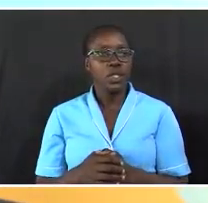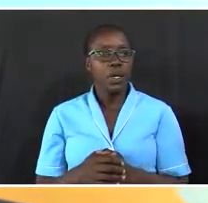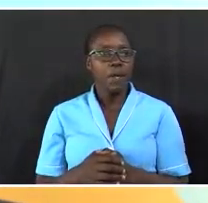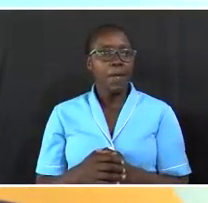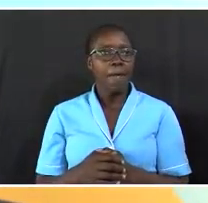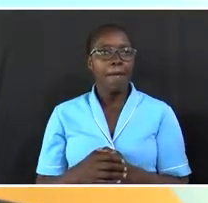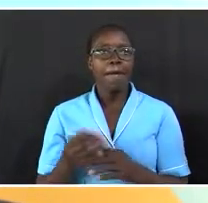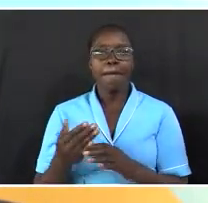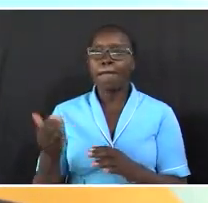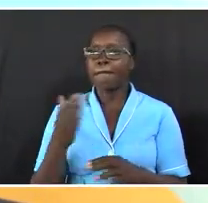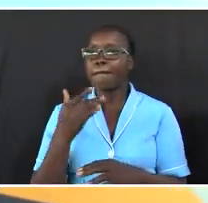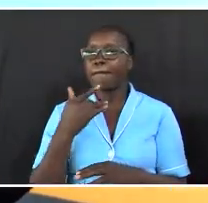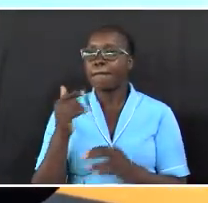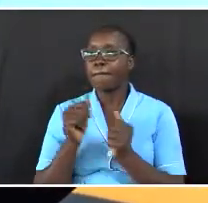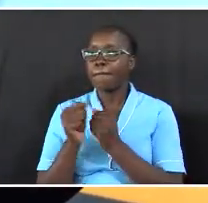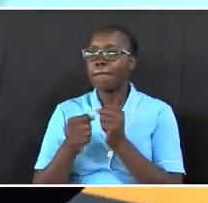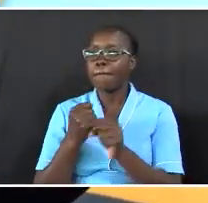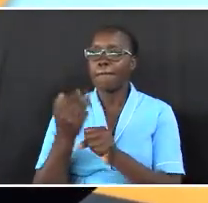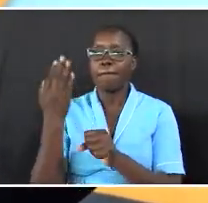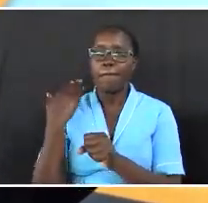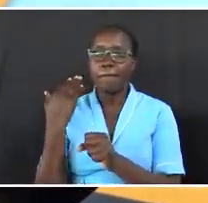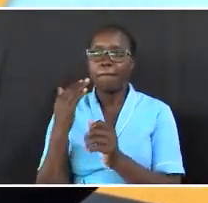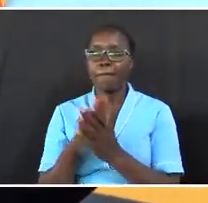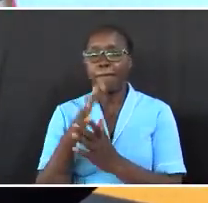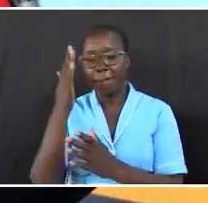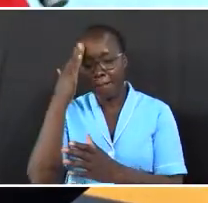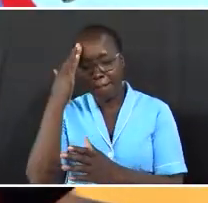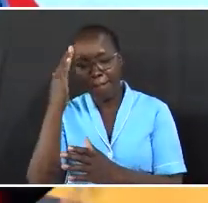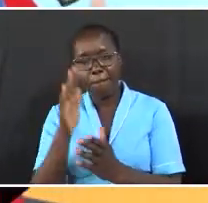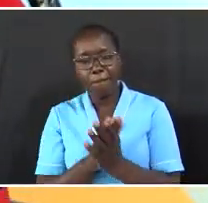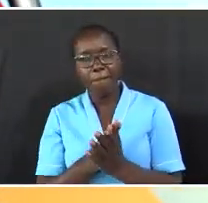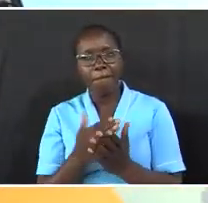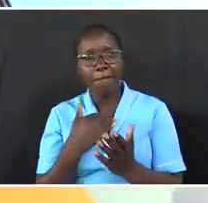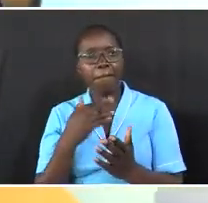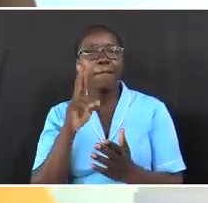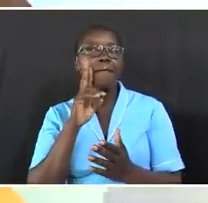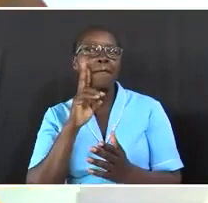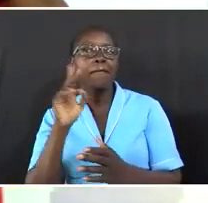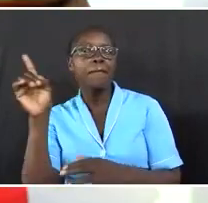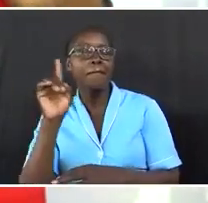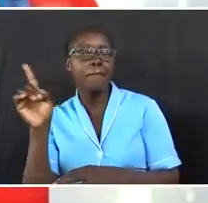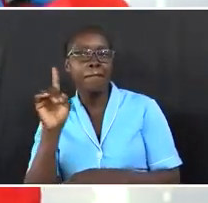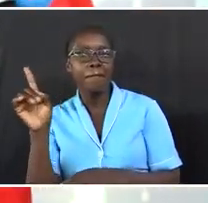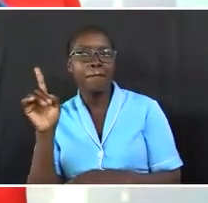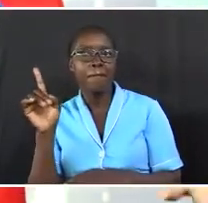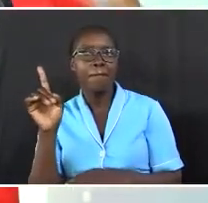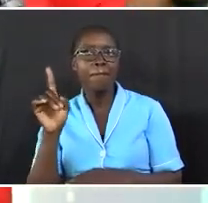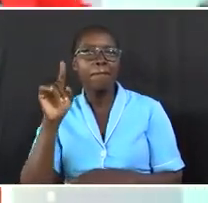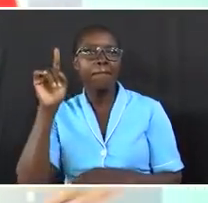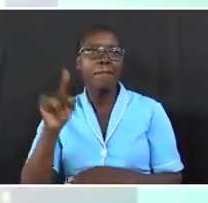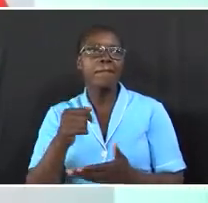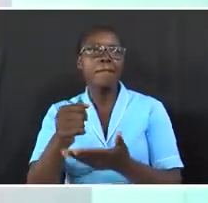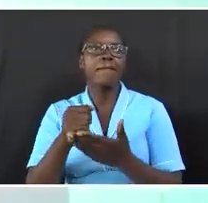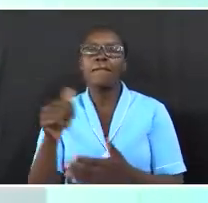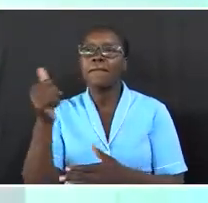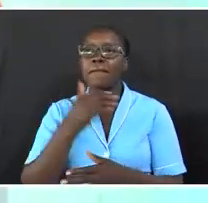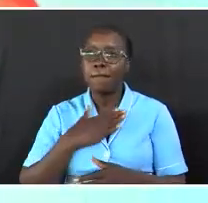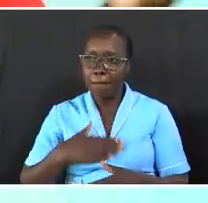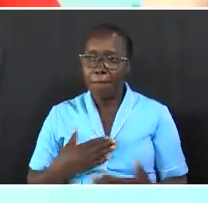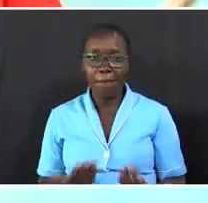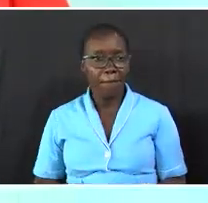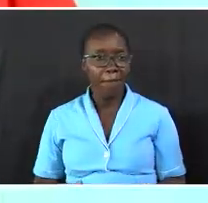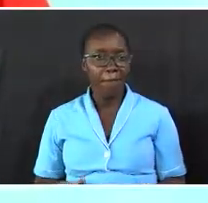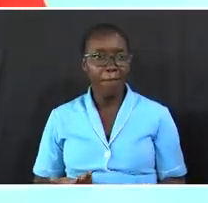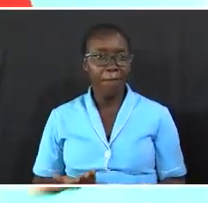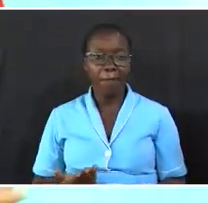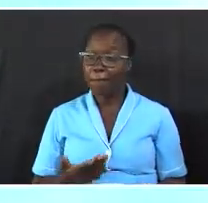You used to say 10 years ago that, you know, I have this uncle in Nairobi. He can't even help anybody. Okay, you